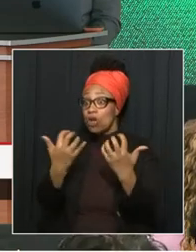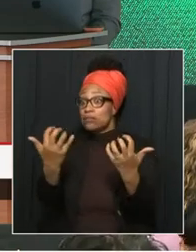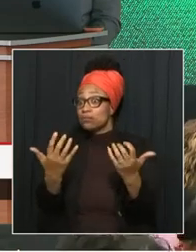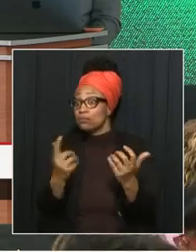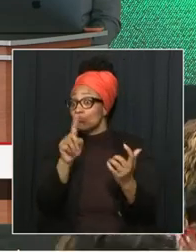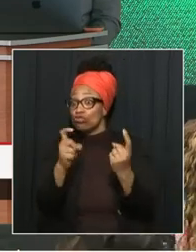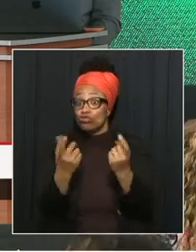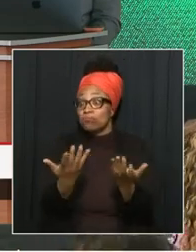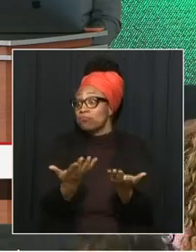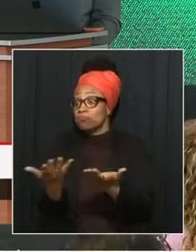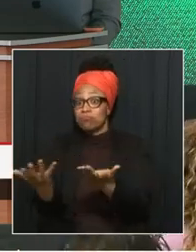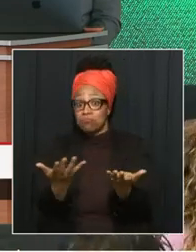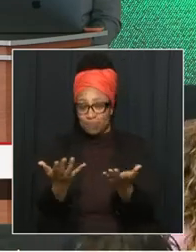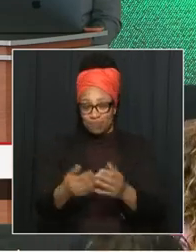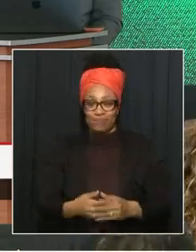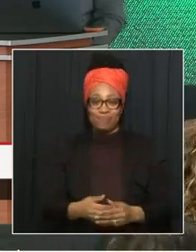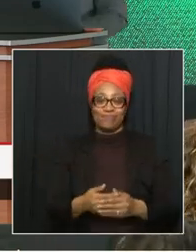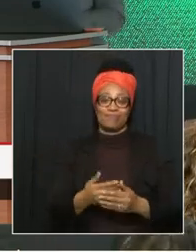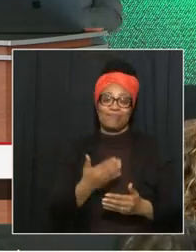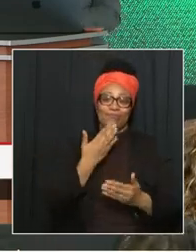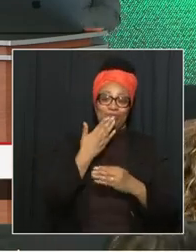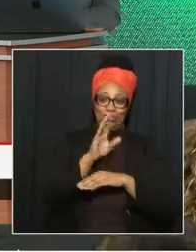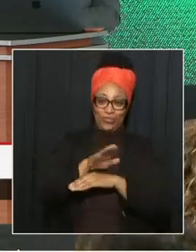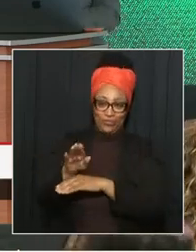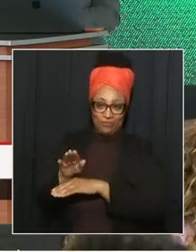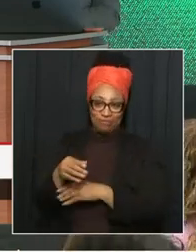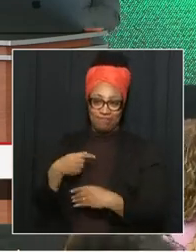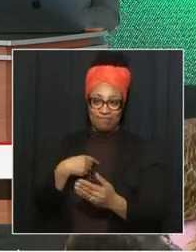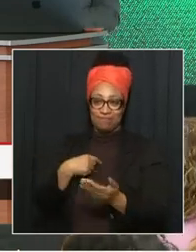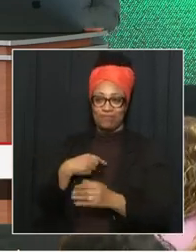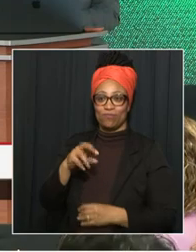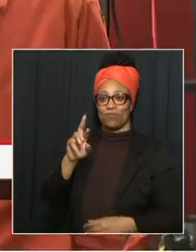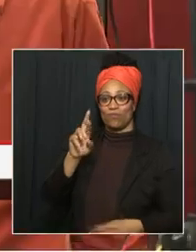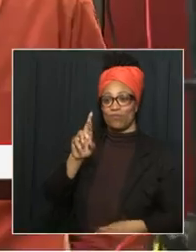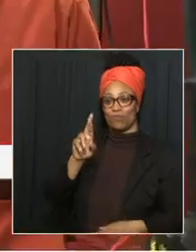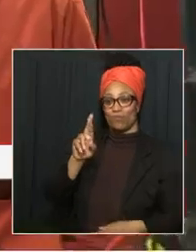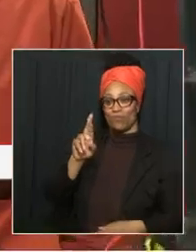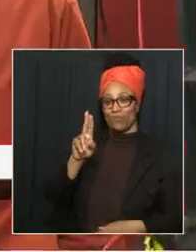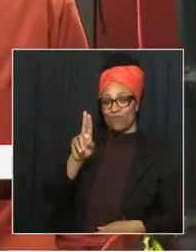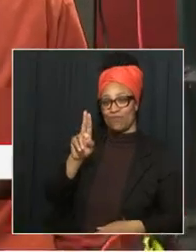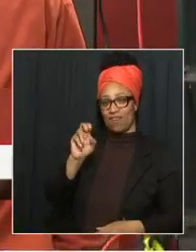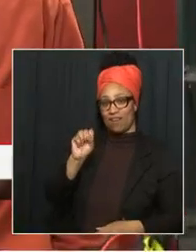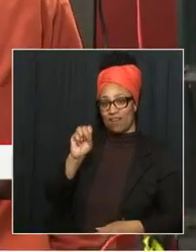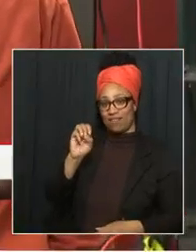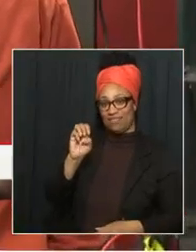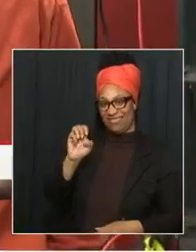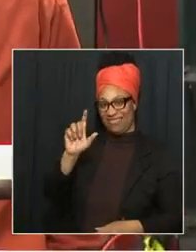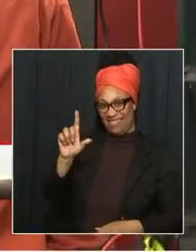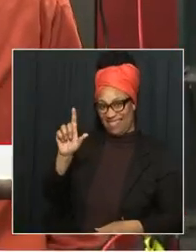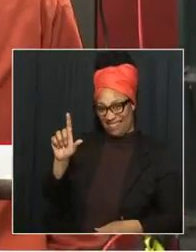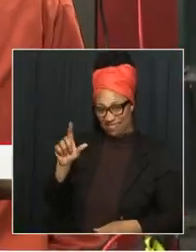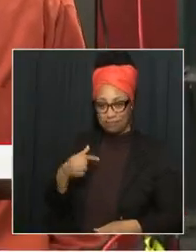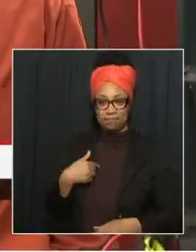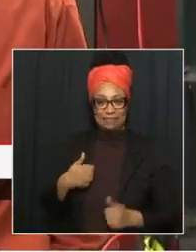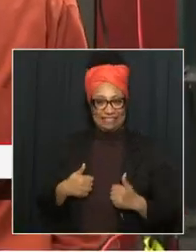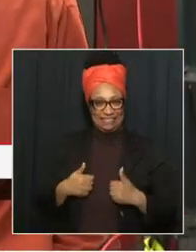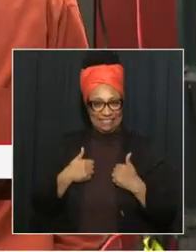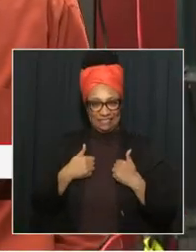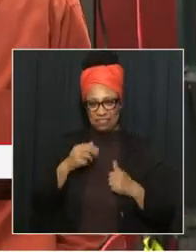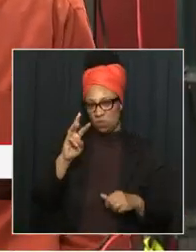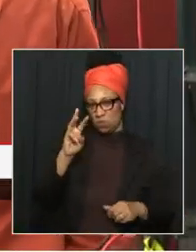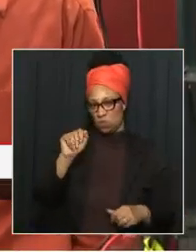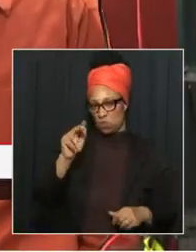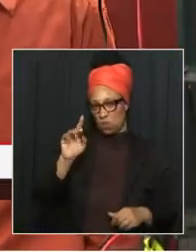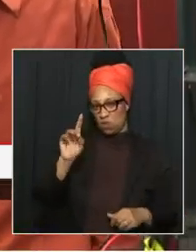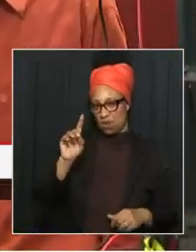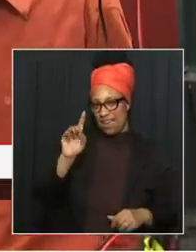I represent Ward 8. I'm a senior citizen myself, and I'm appreciated for the opportunity to be in here to be an